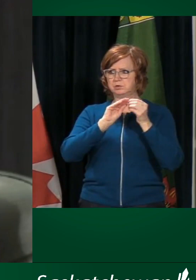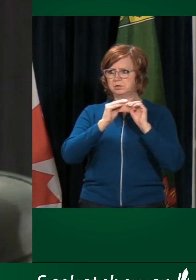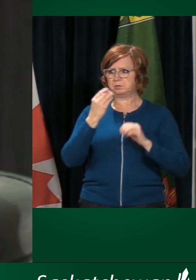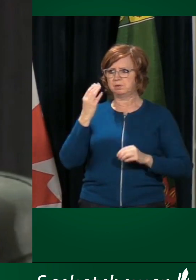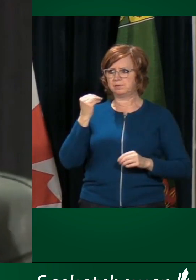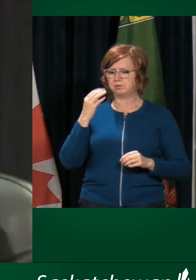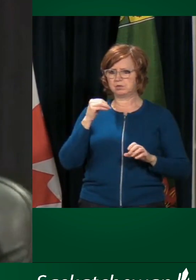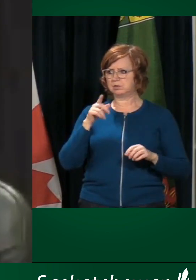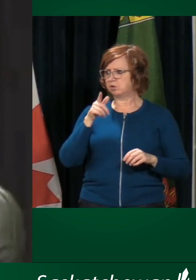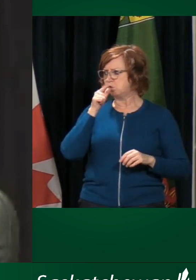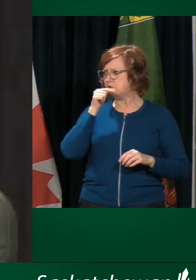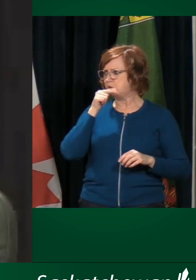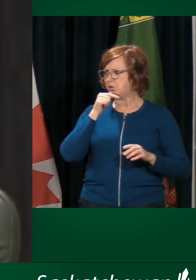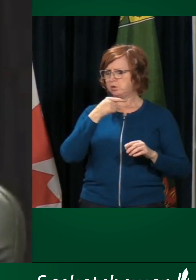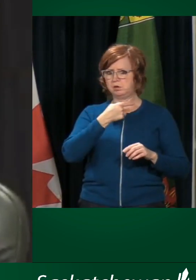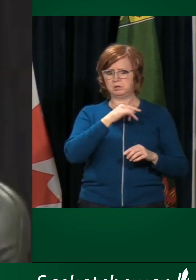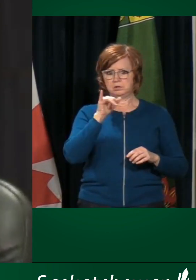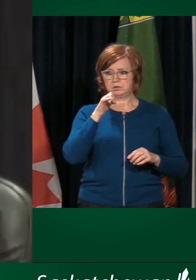Is that Jenny?